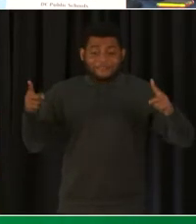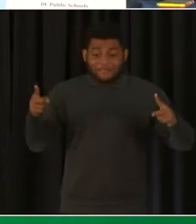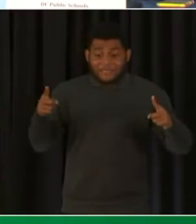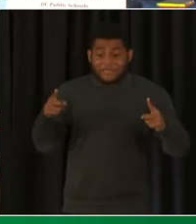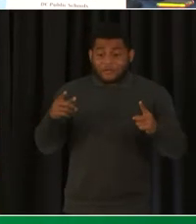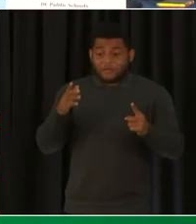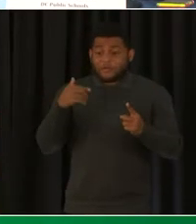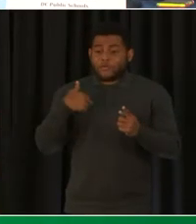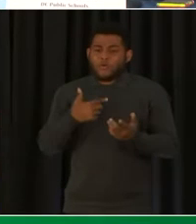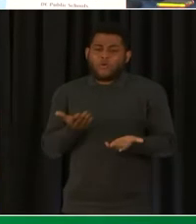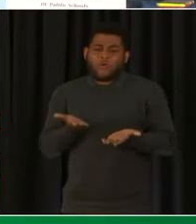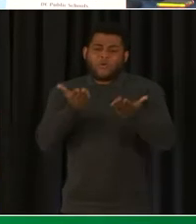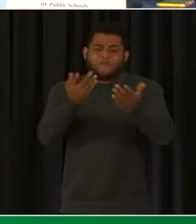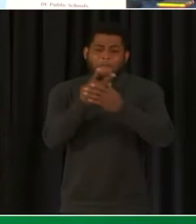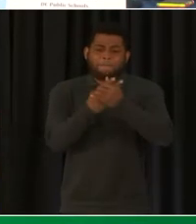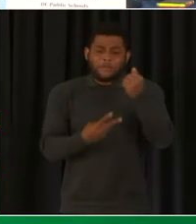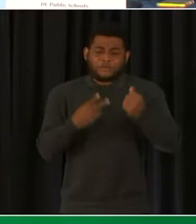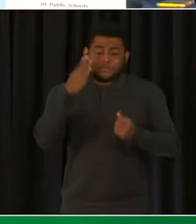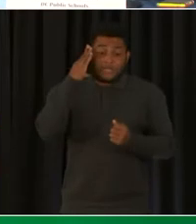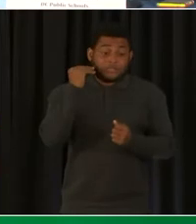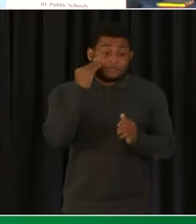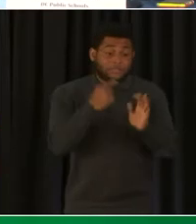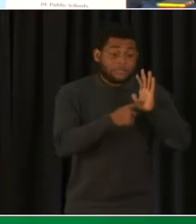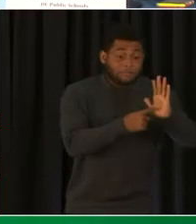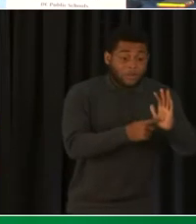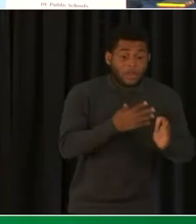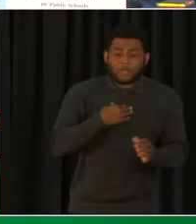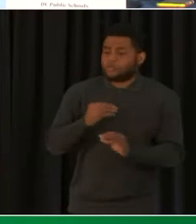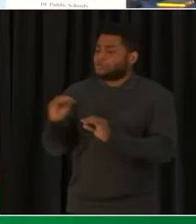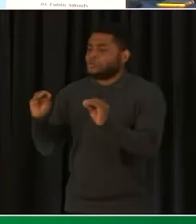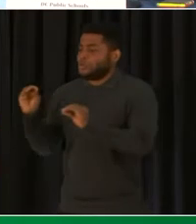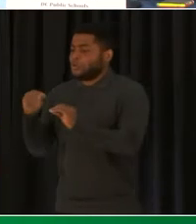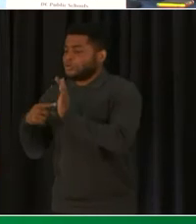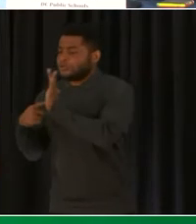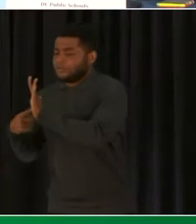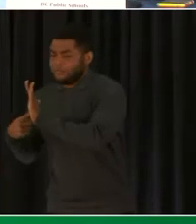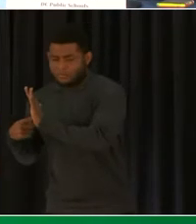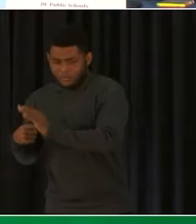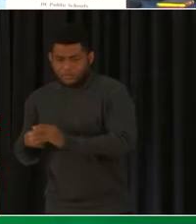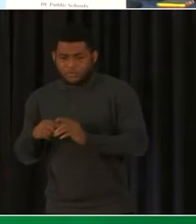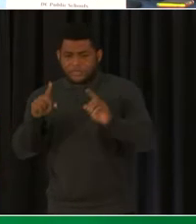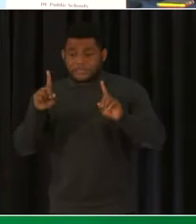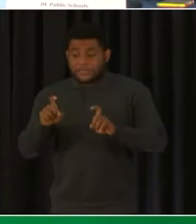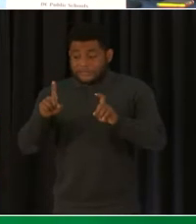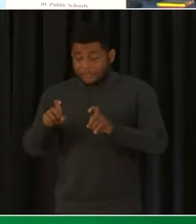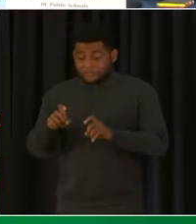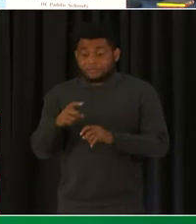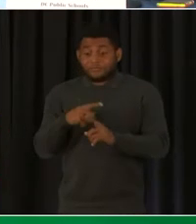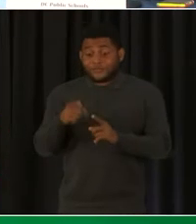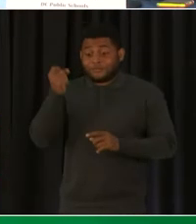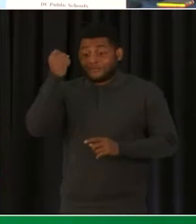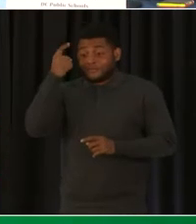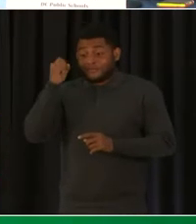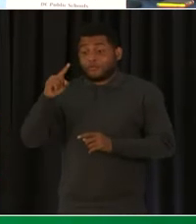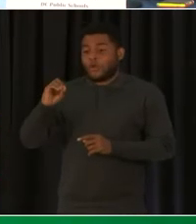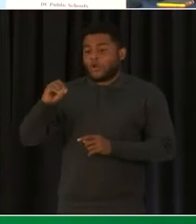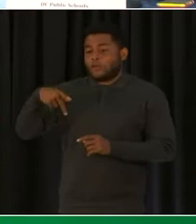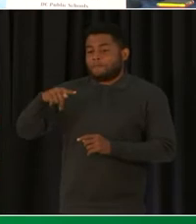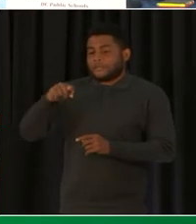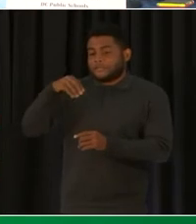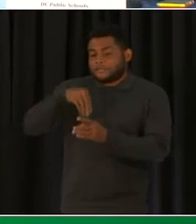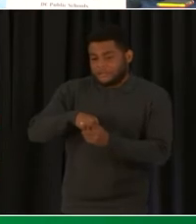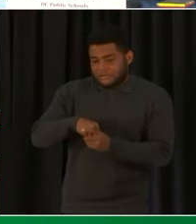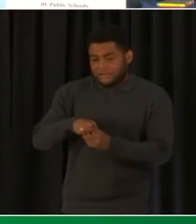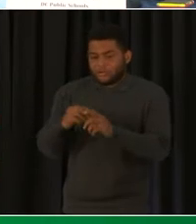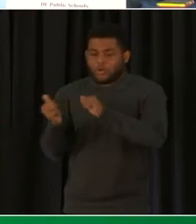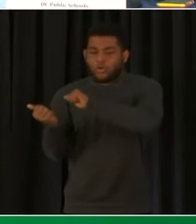both asymptomatic and symptomatic testing for school-based staff. It is an opt-in program. All